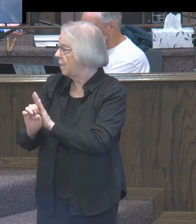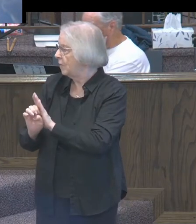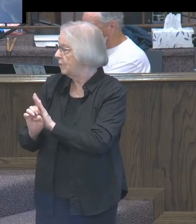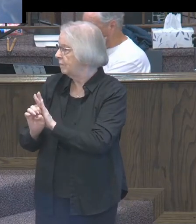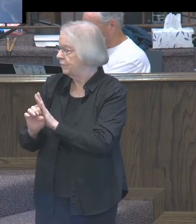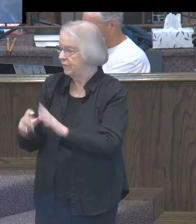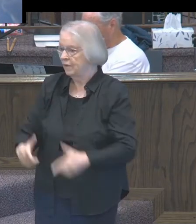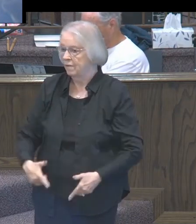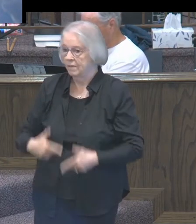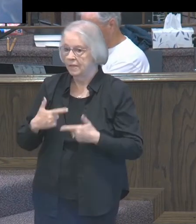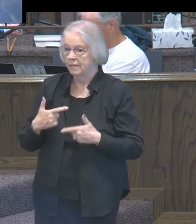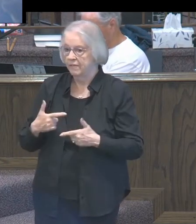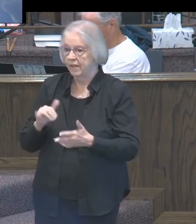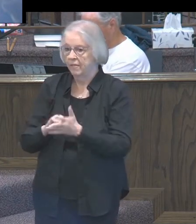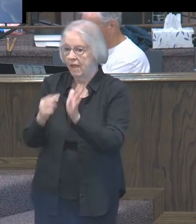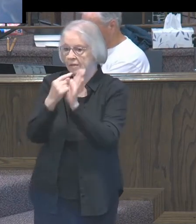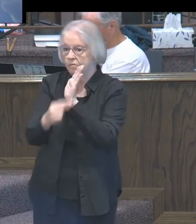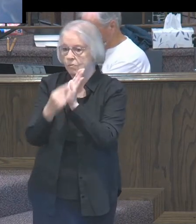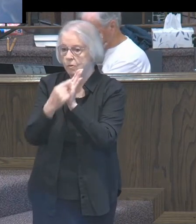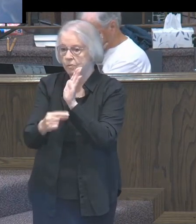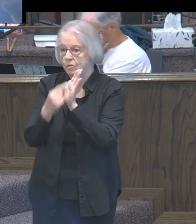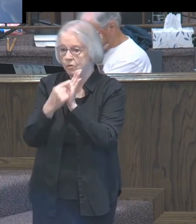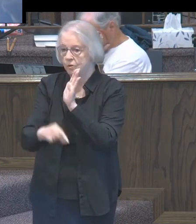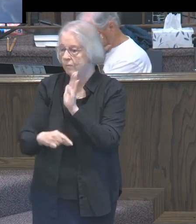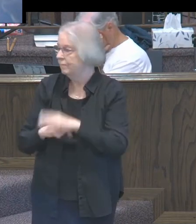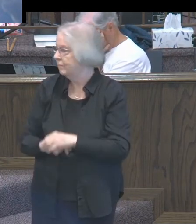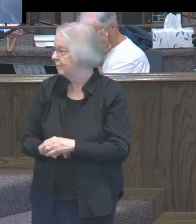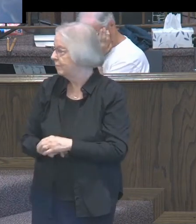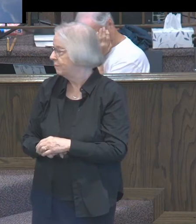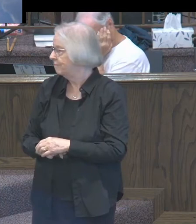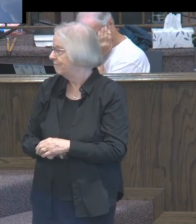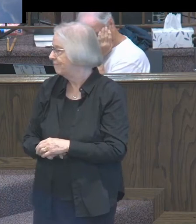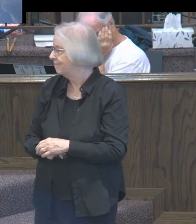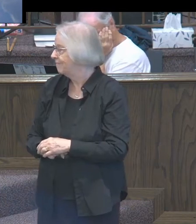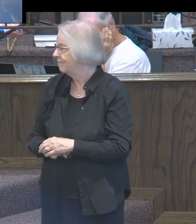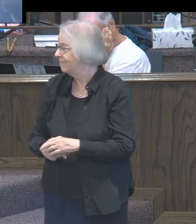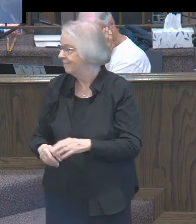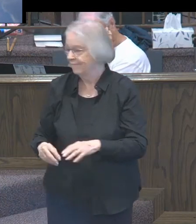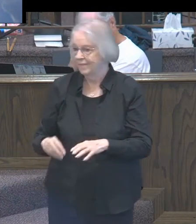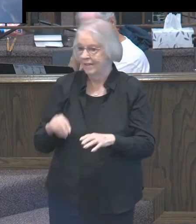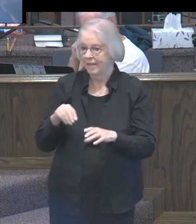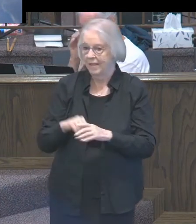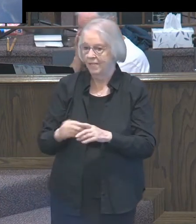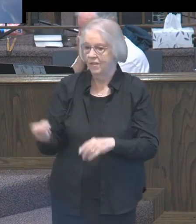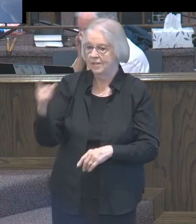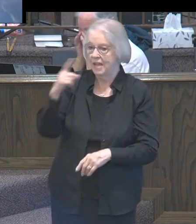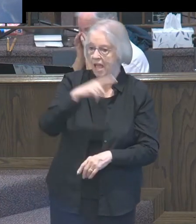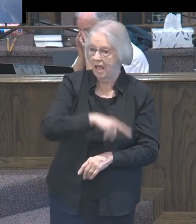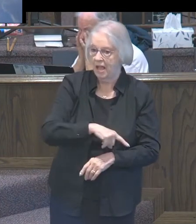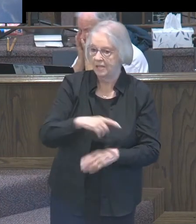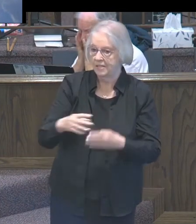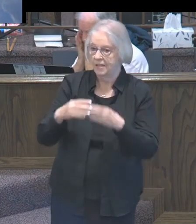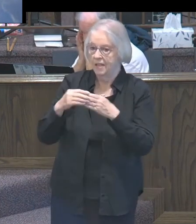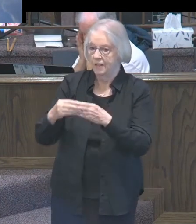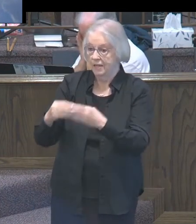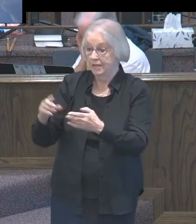of living out that scripture. Even as in the days leading up to this